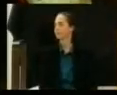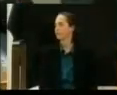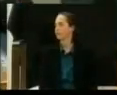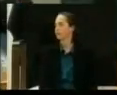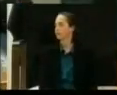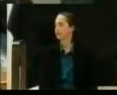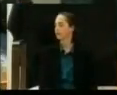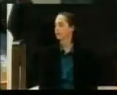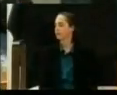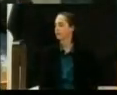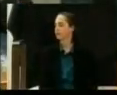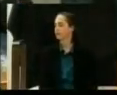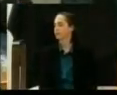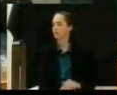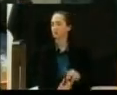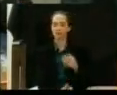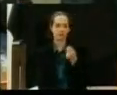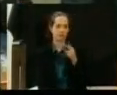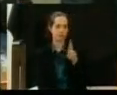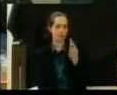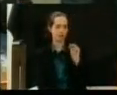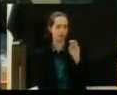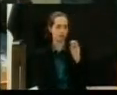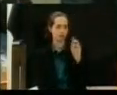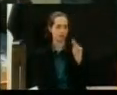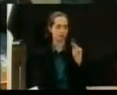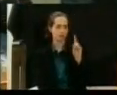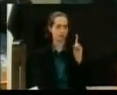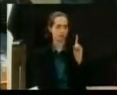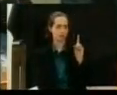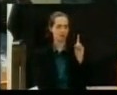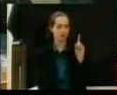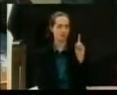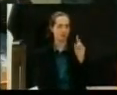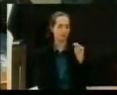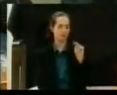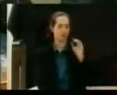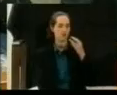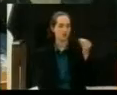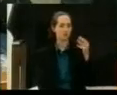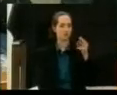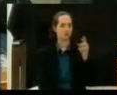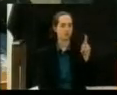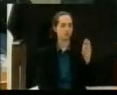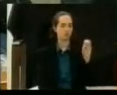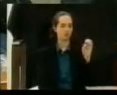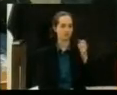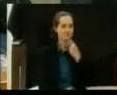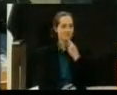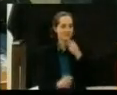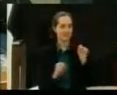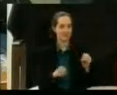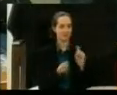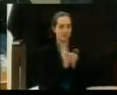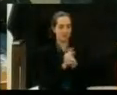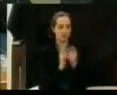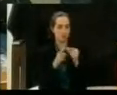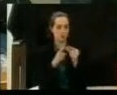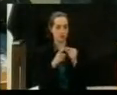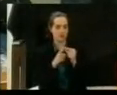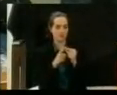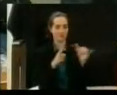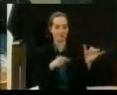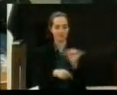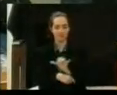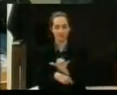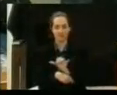Commissioner Harmon and Ms. Rowe say the wording. Can we change the wording to what they say, or does